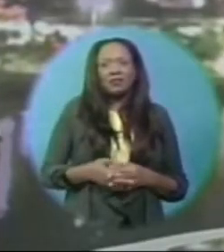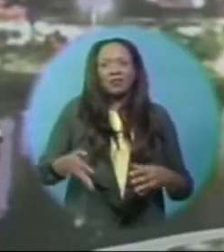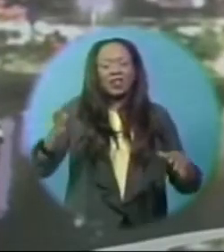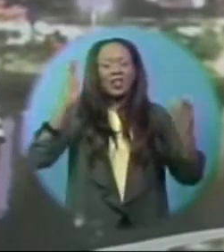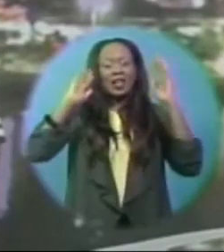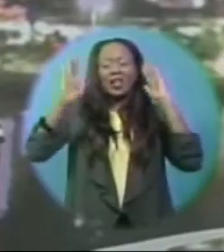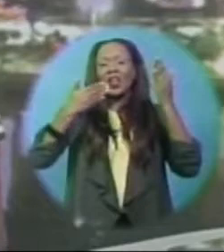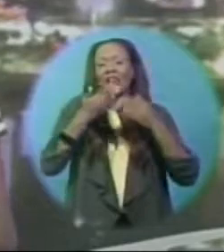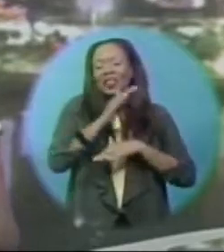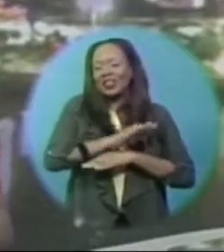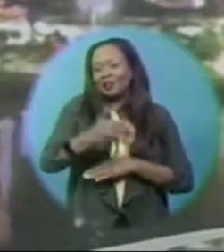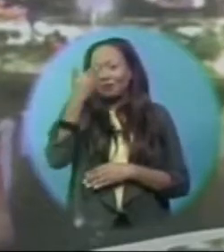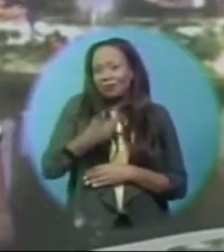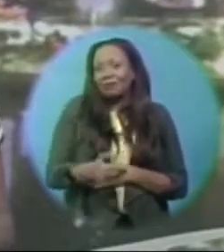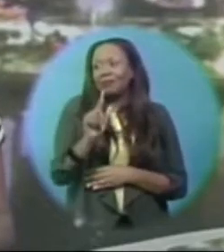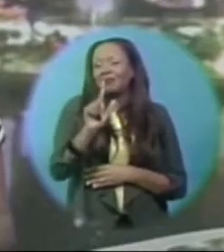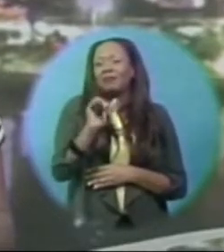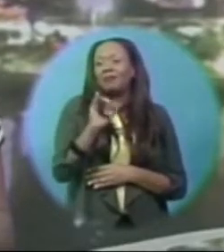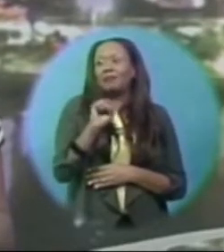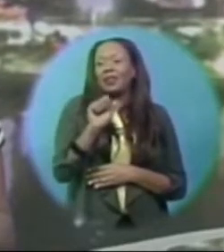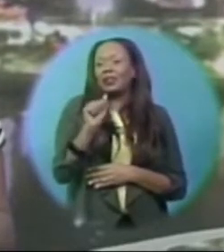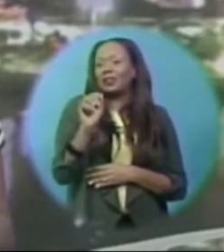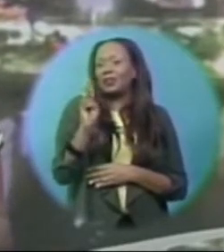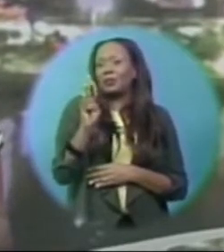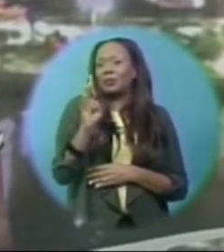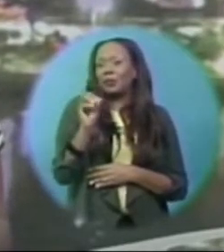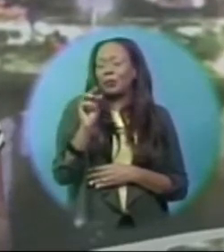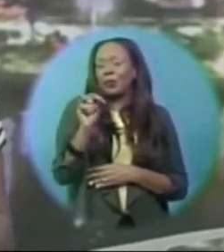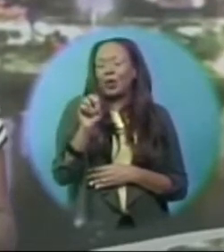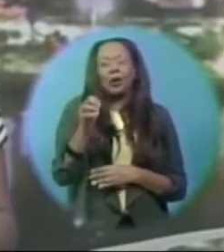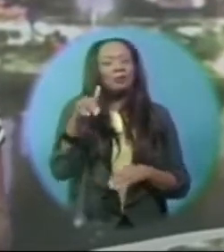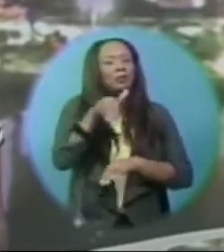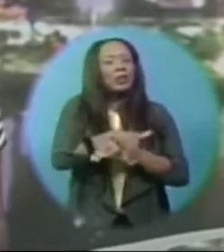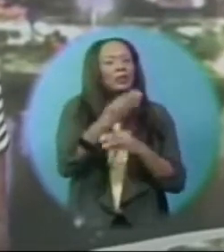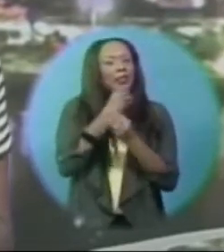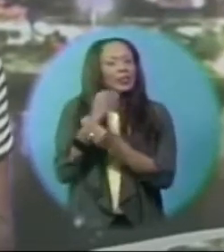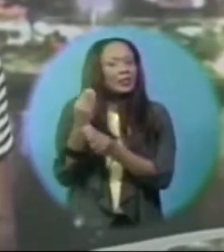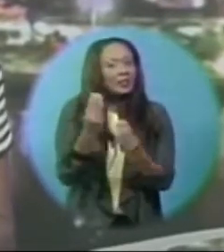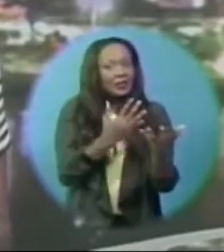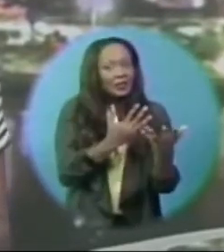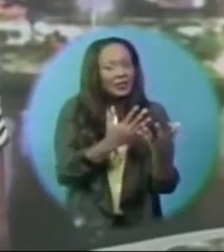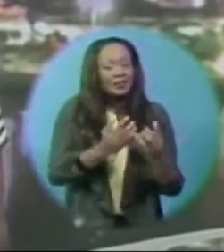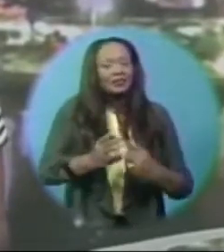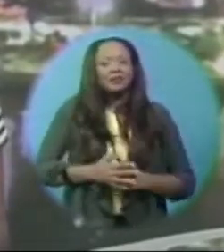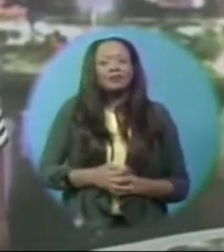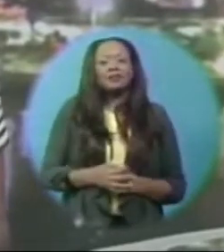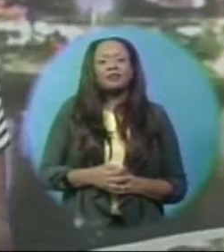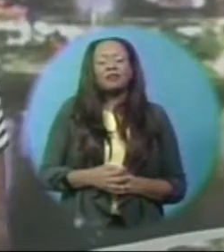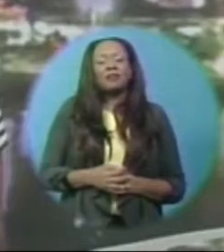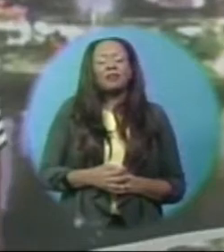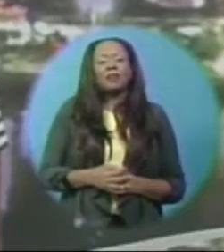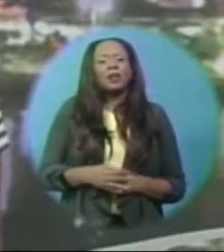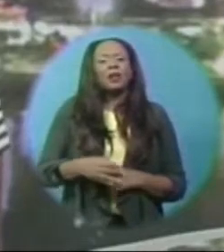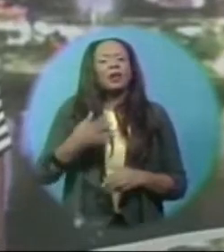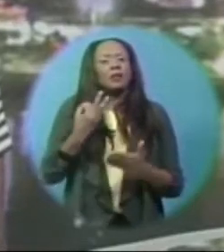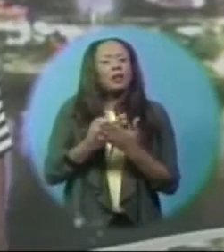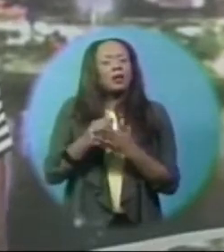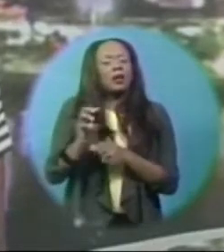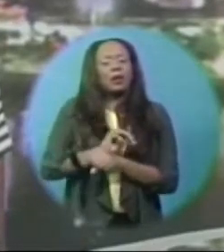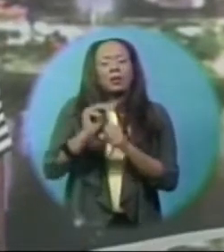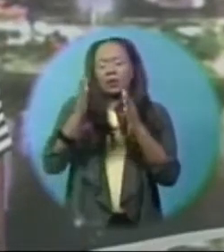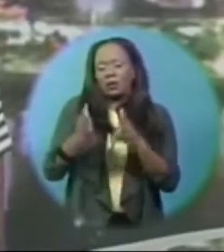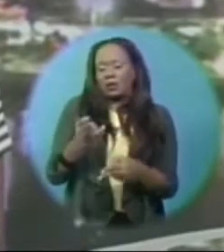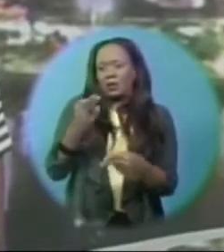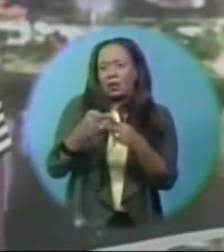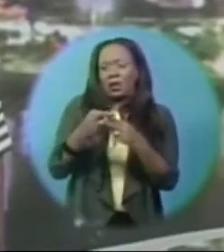Very good evening to you. I'm Lisa Broom with the CBC Evening News. In our top story tonight, Finance Minister Chris Sinclair says government